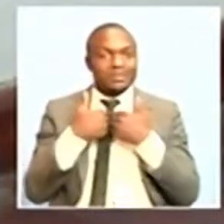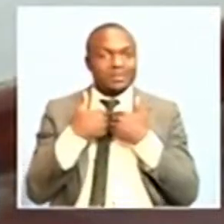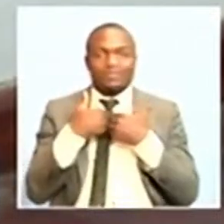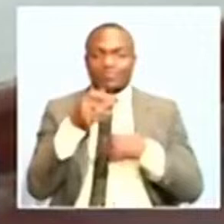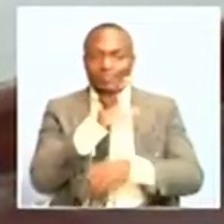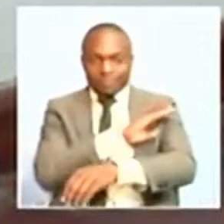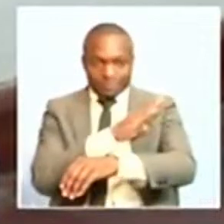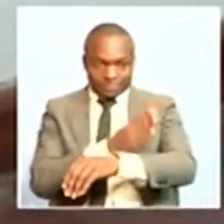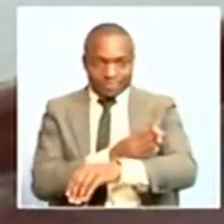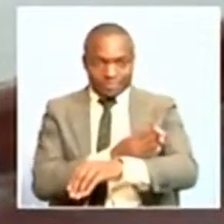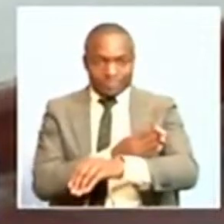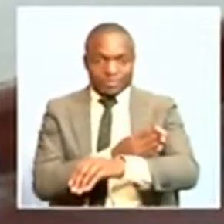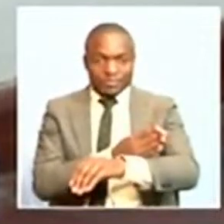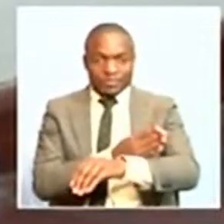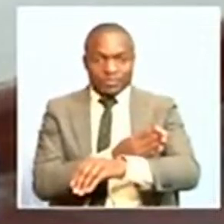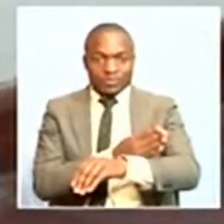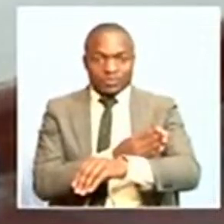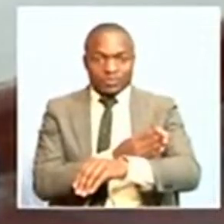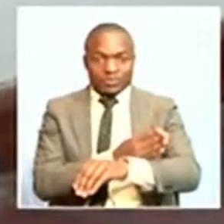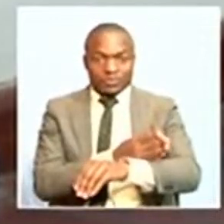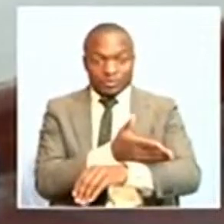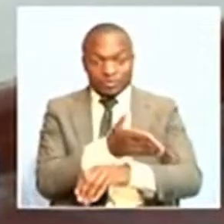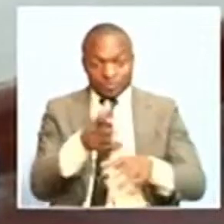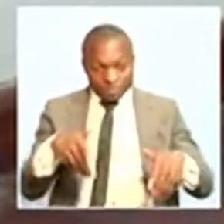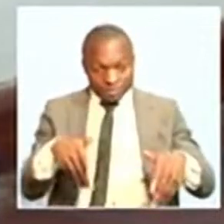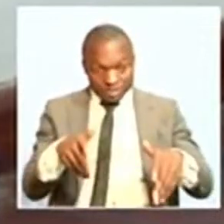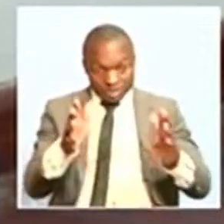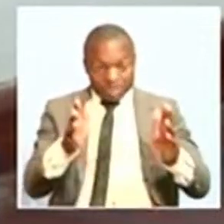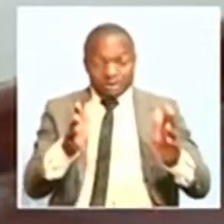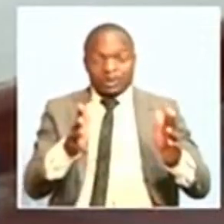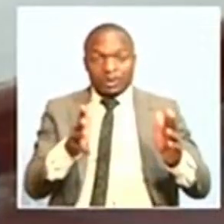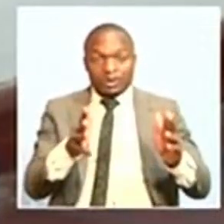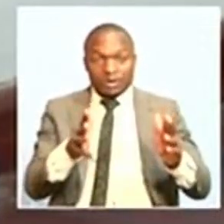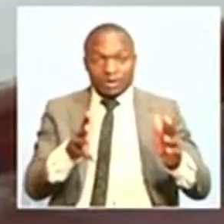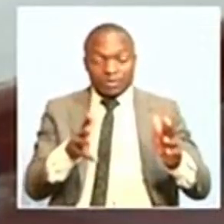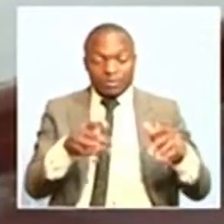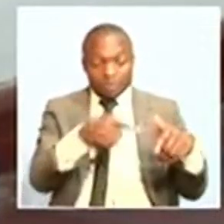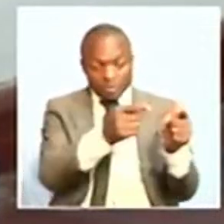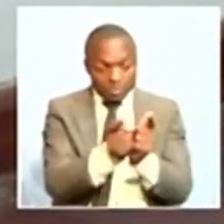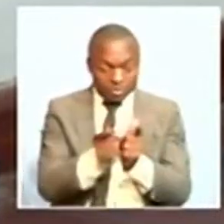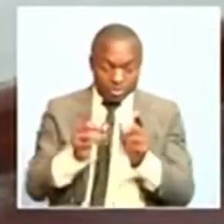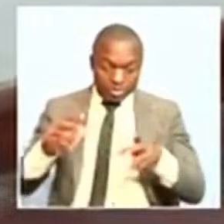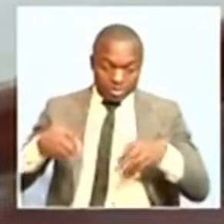suppliers from the smart invoicing, as it were.